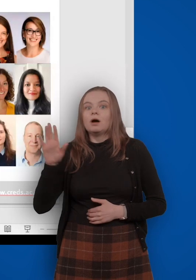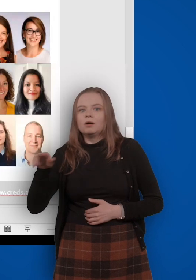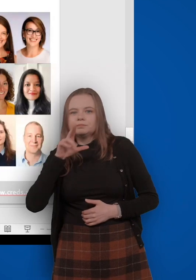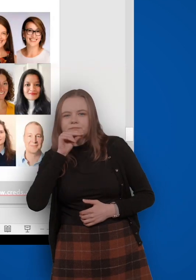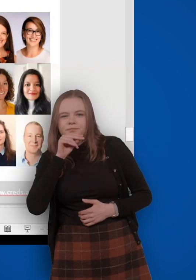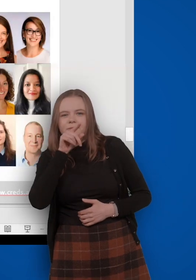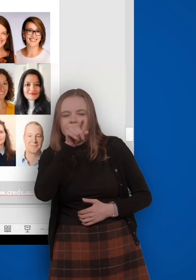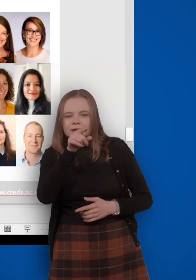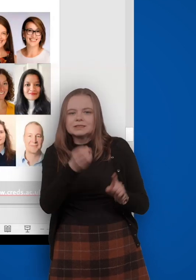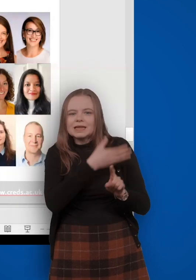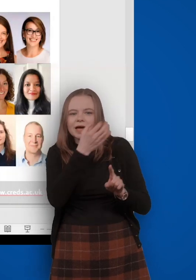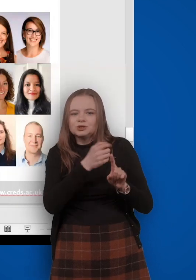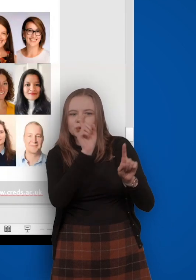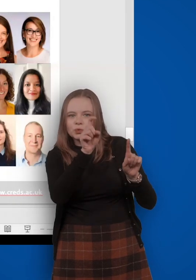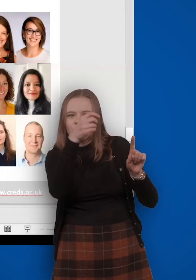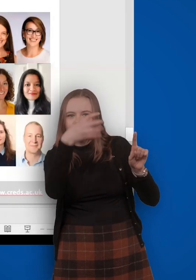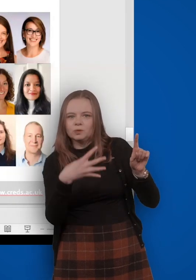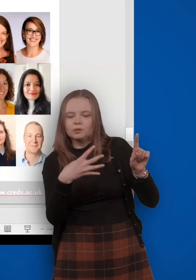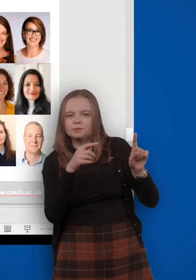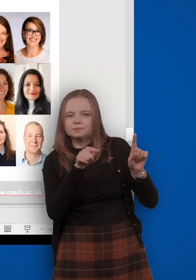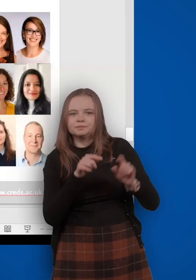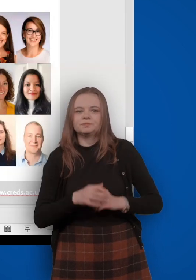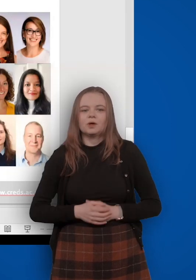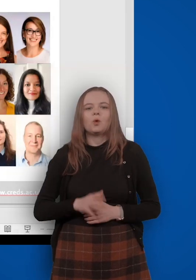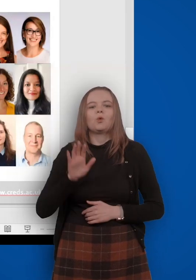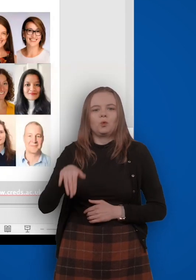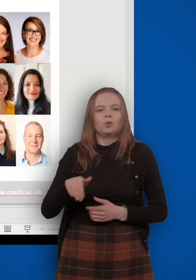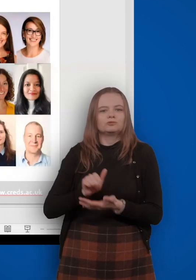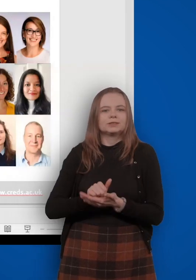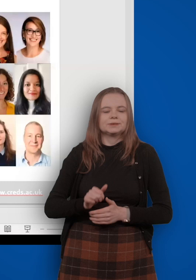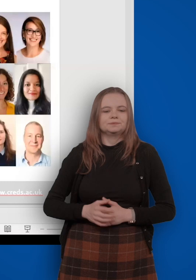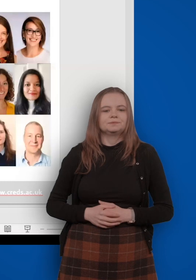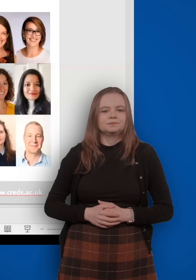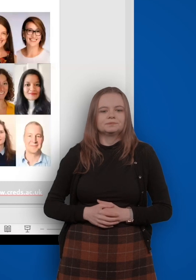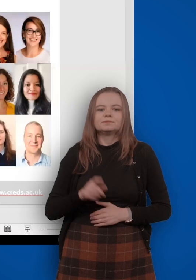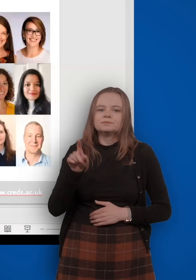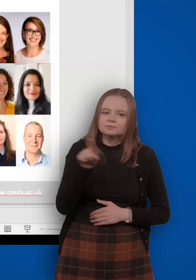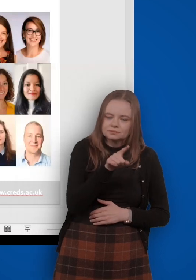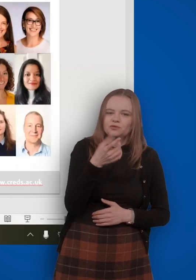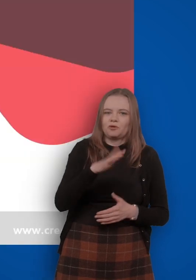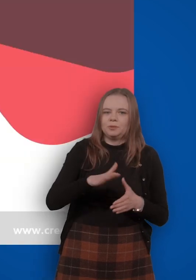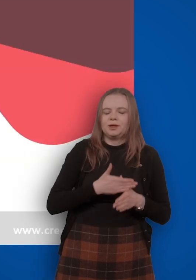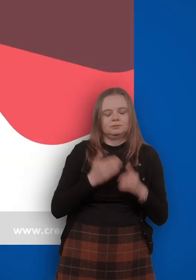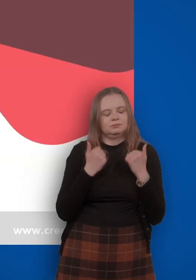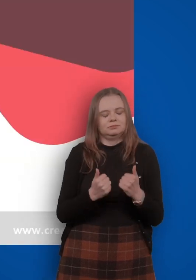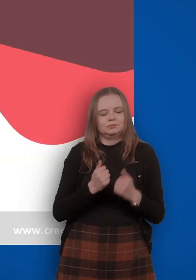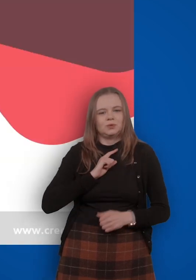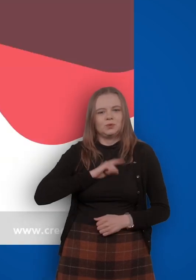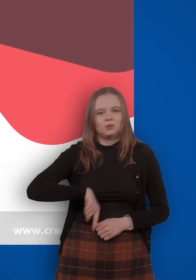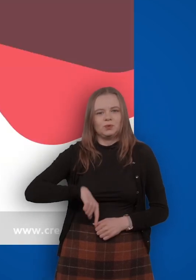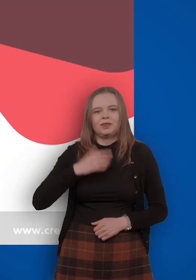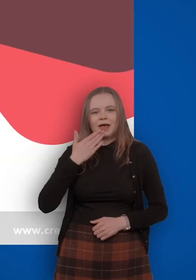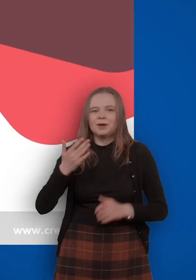slideshow. Under slideshow, that sounds likely, doesn't it? So from the beginning, let's go from there. Excellent. Right. Thank you very much.